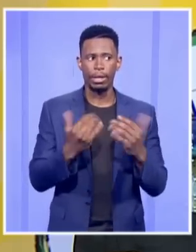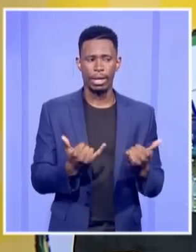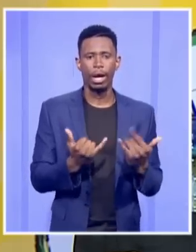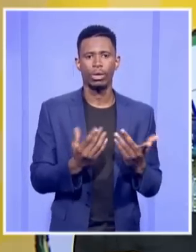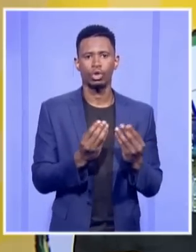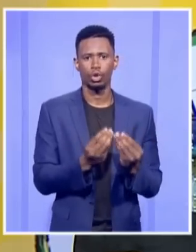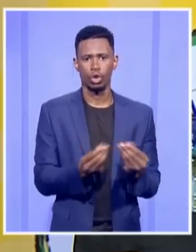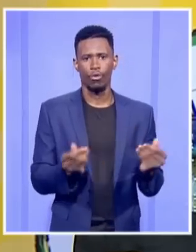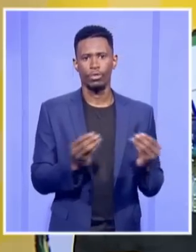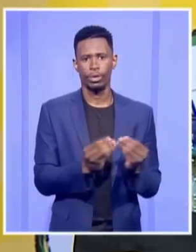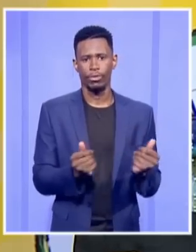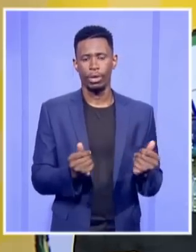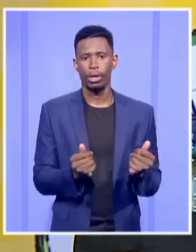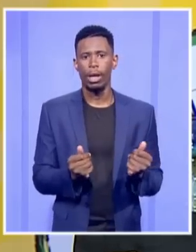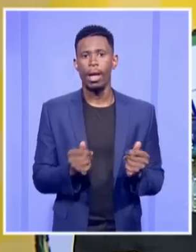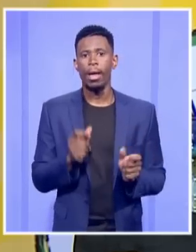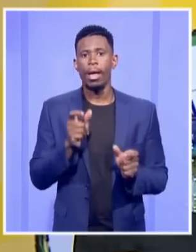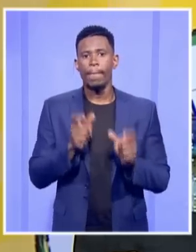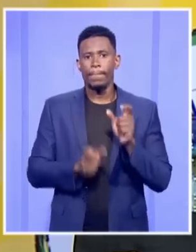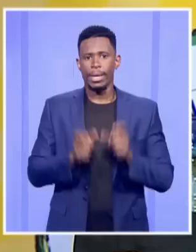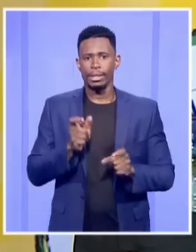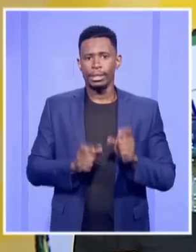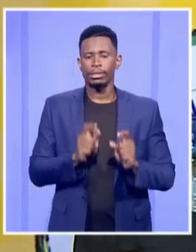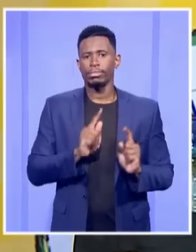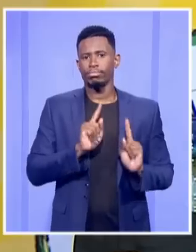Delegates are beginning to arrive.